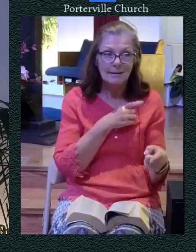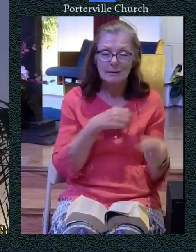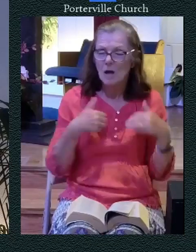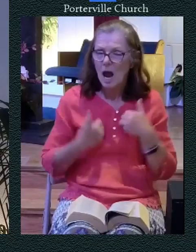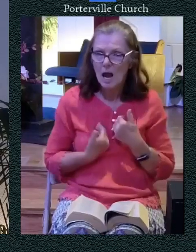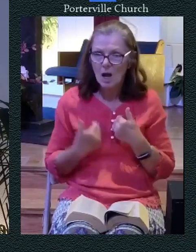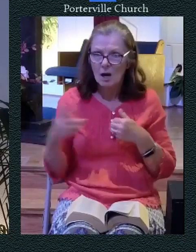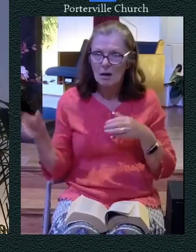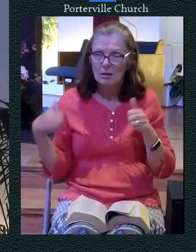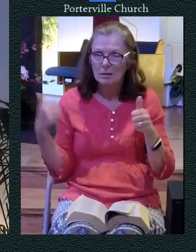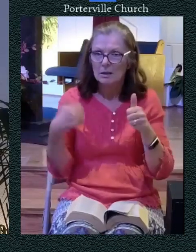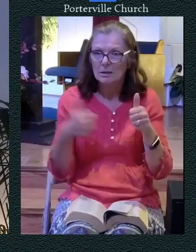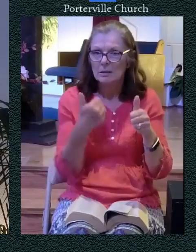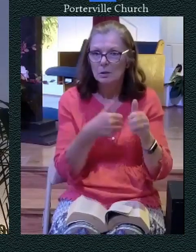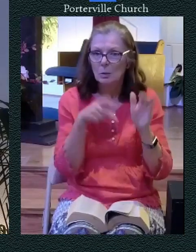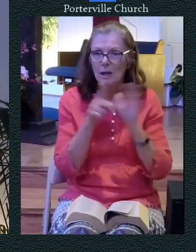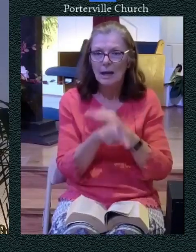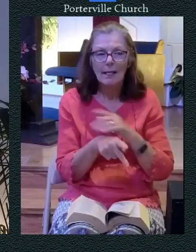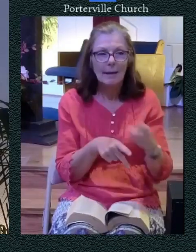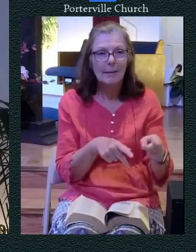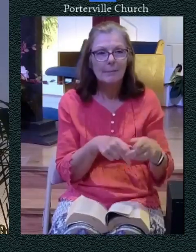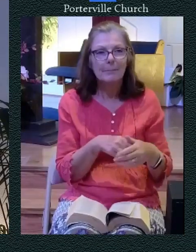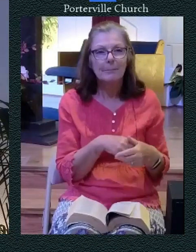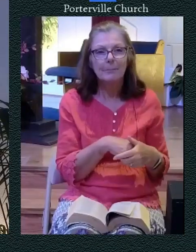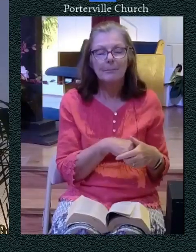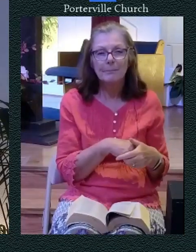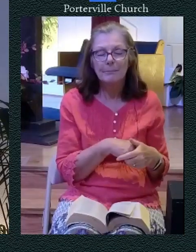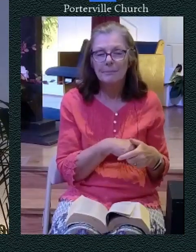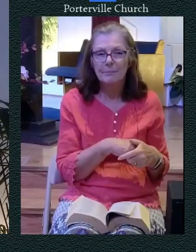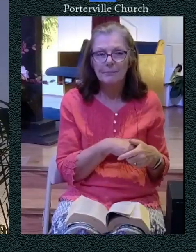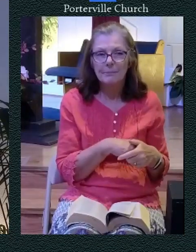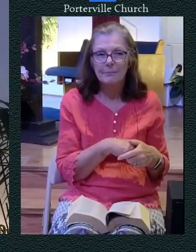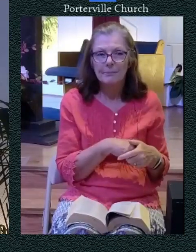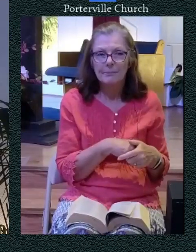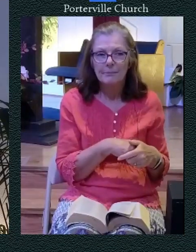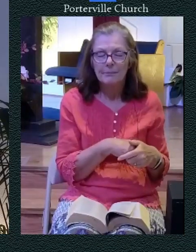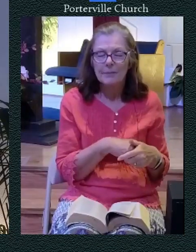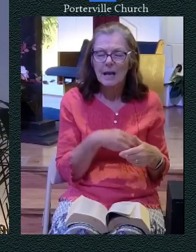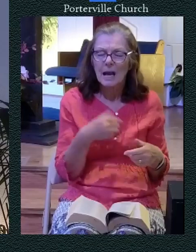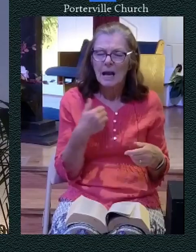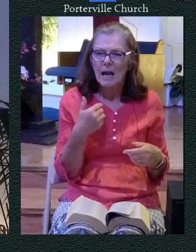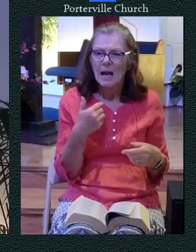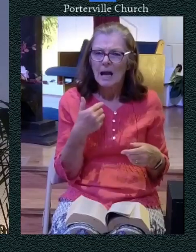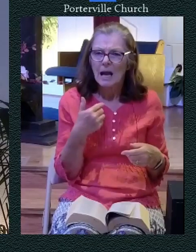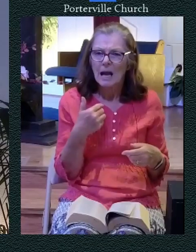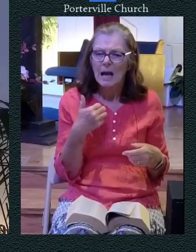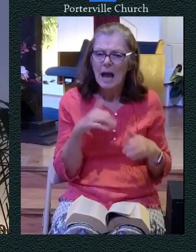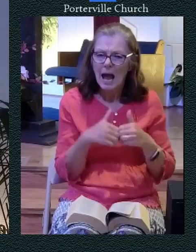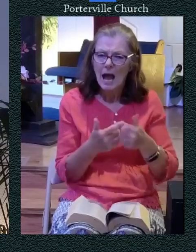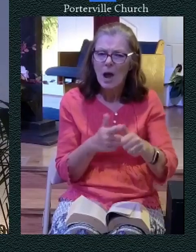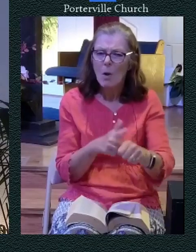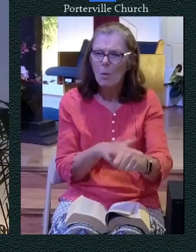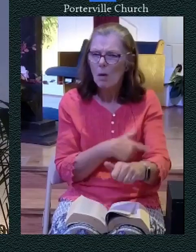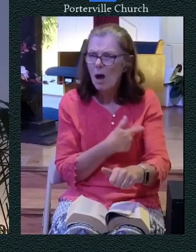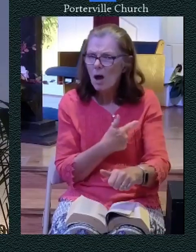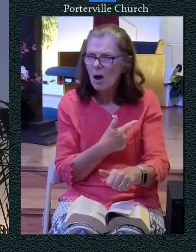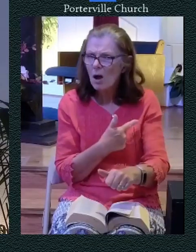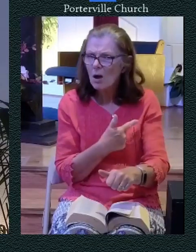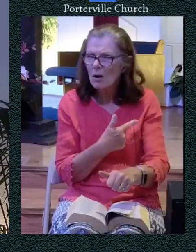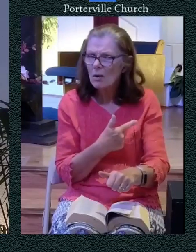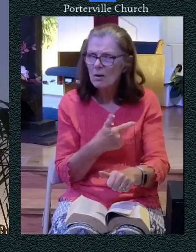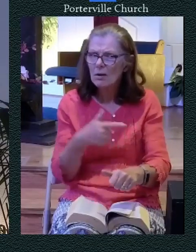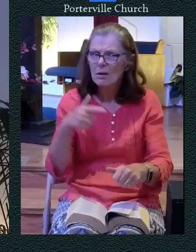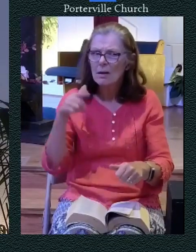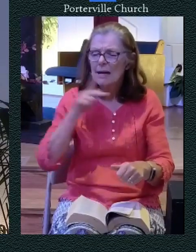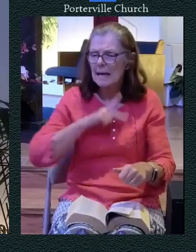I didn't take the time, it would be a fruitful thing to do, to look up how long did Saul actually chase David. I'm not